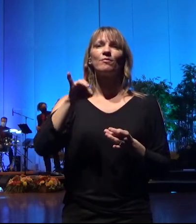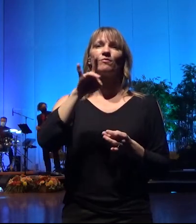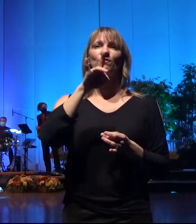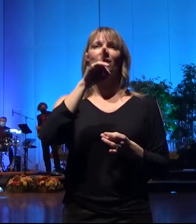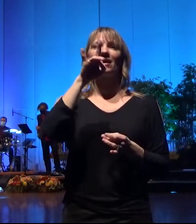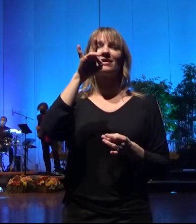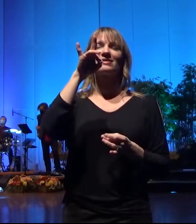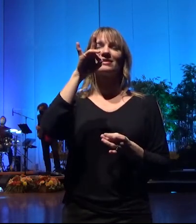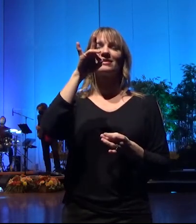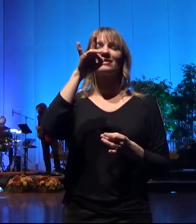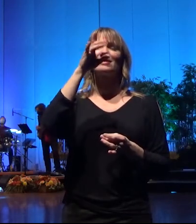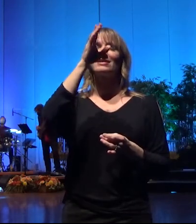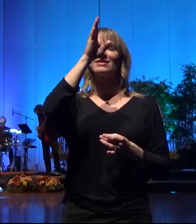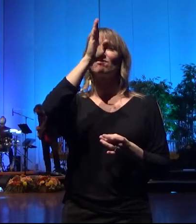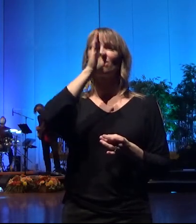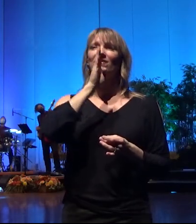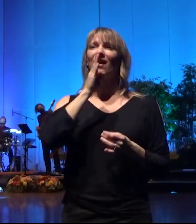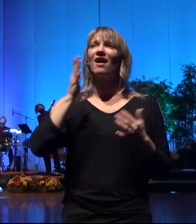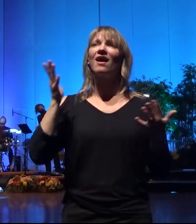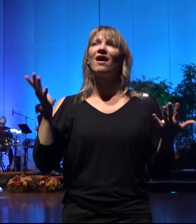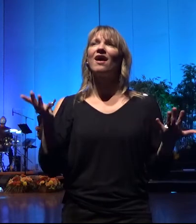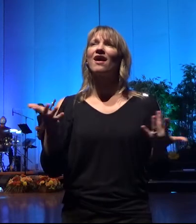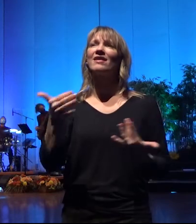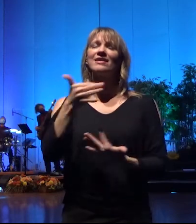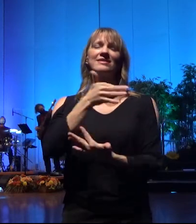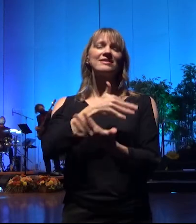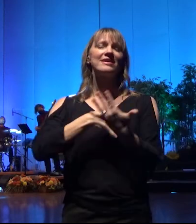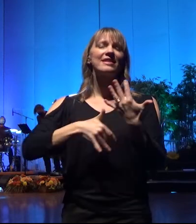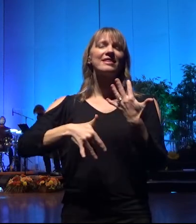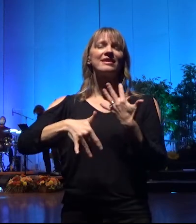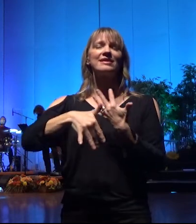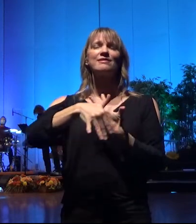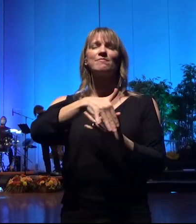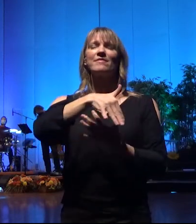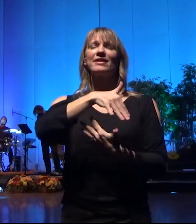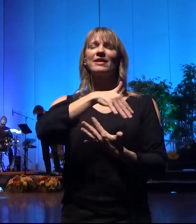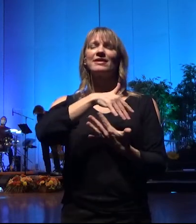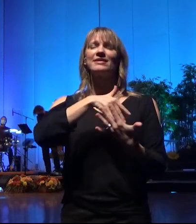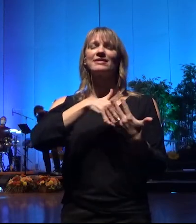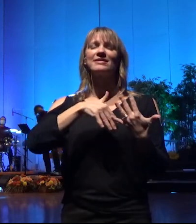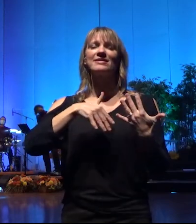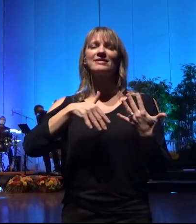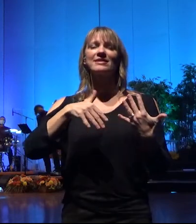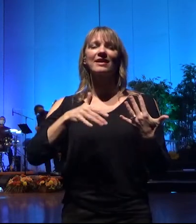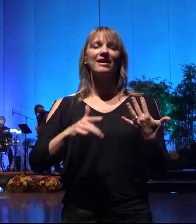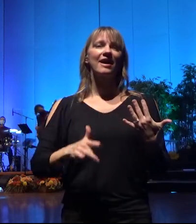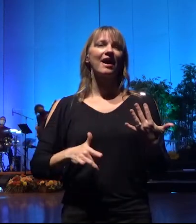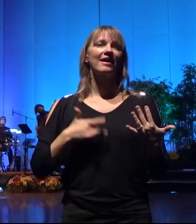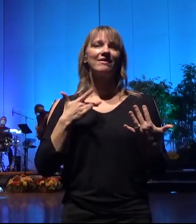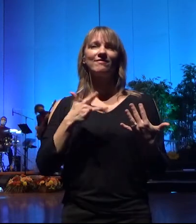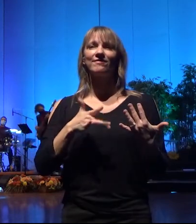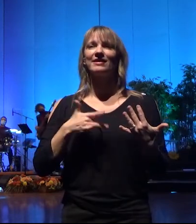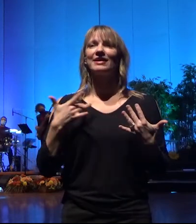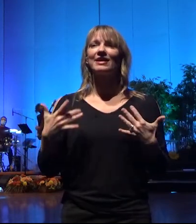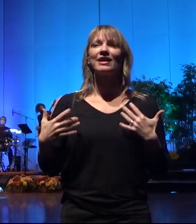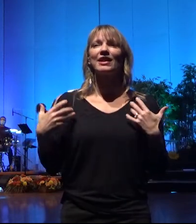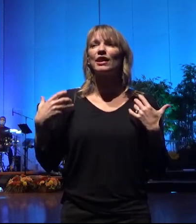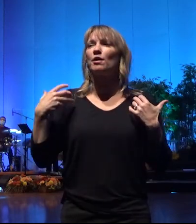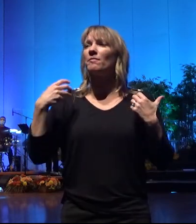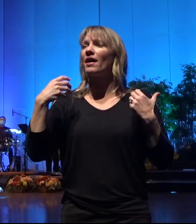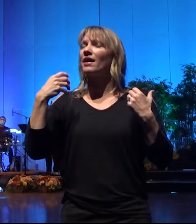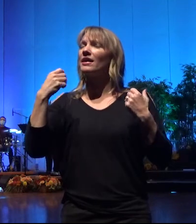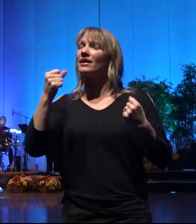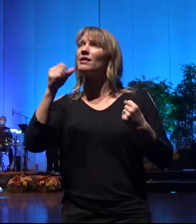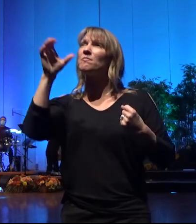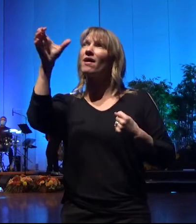Surely the presence of God is in this place. I